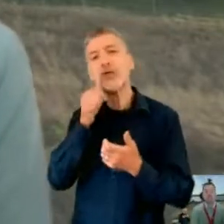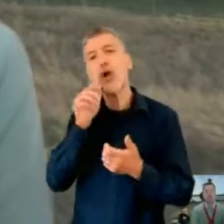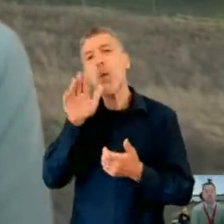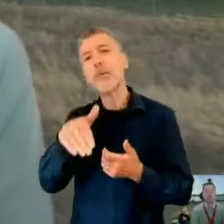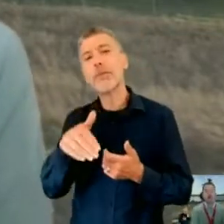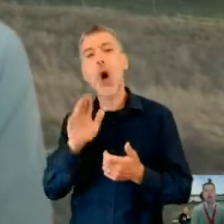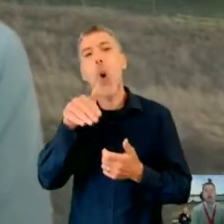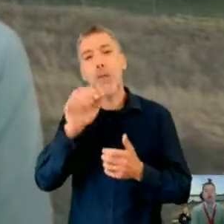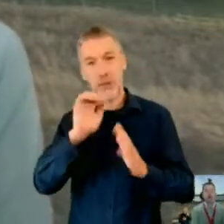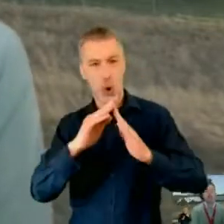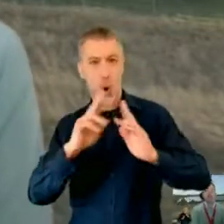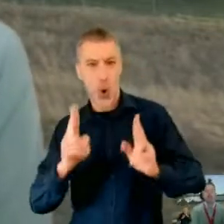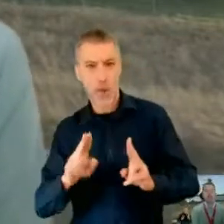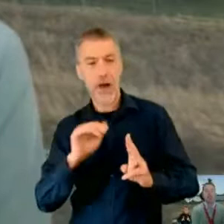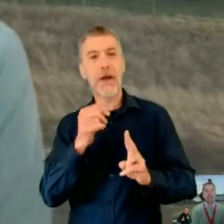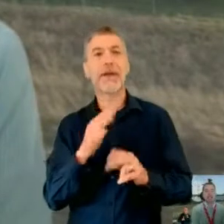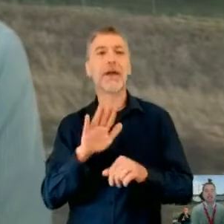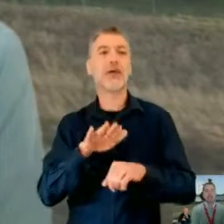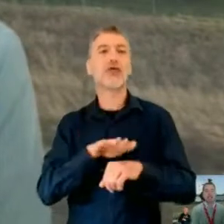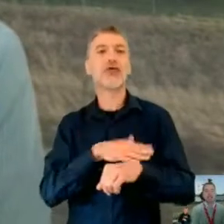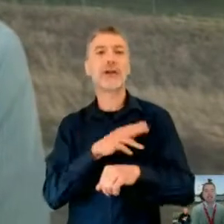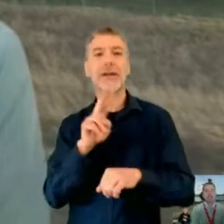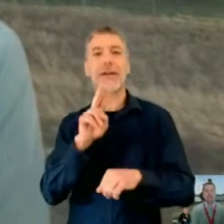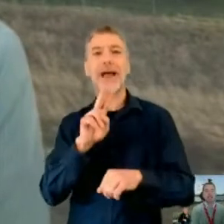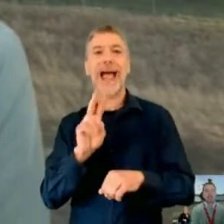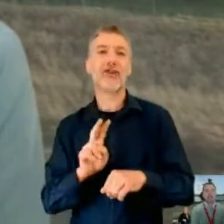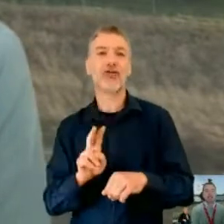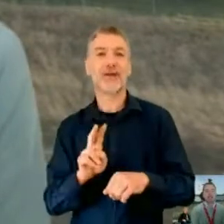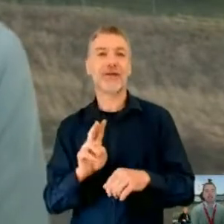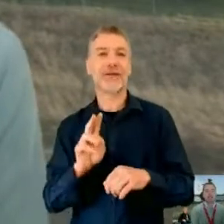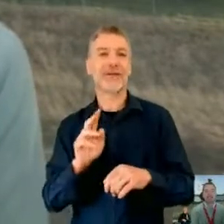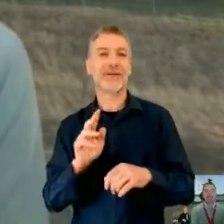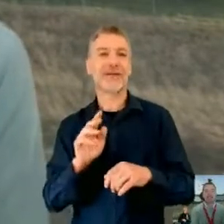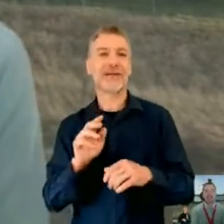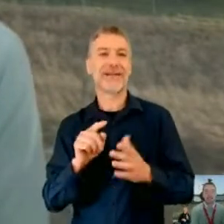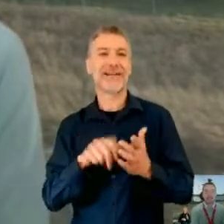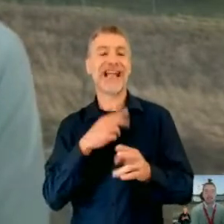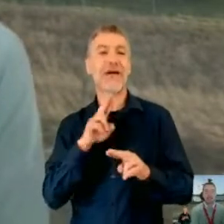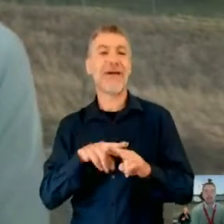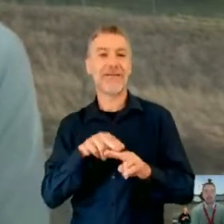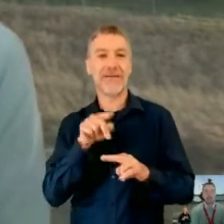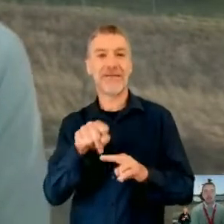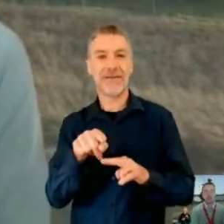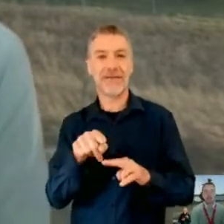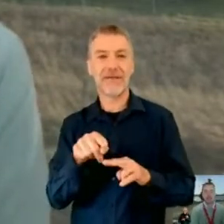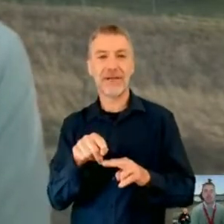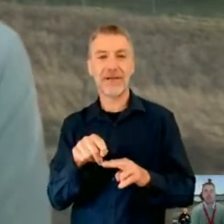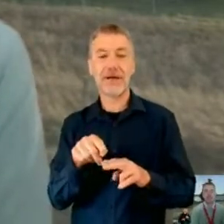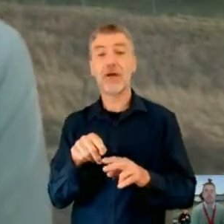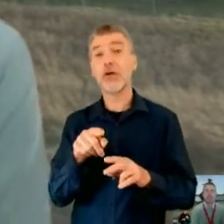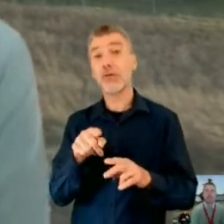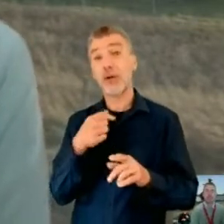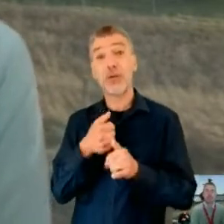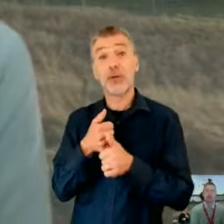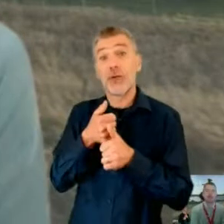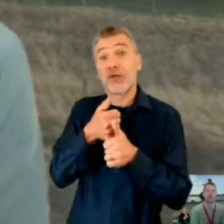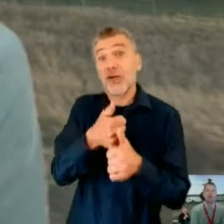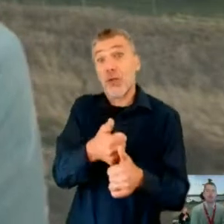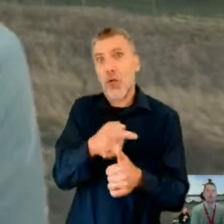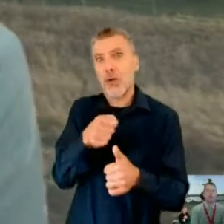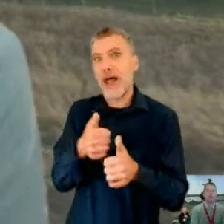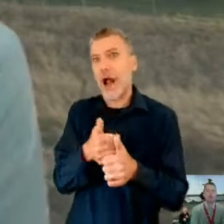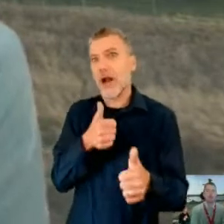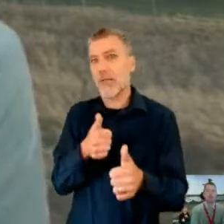So while you're still using energy which is coming from the national grid, if you're supporting a renewable supply company, that's helping